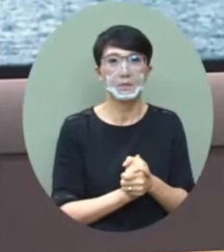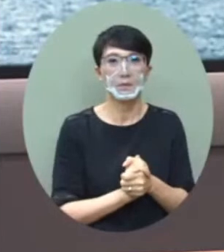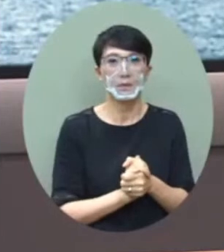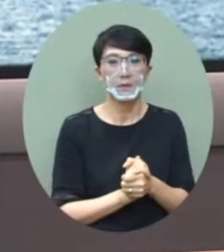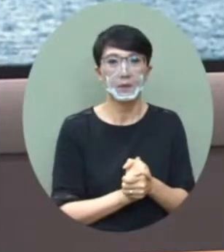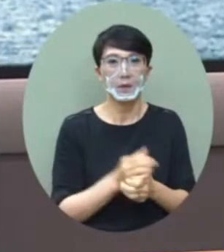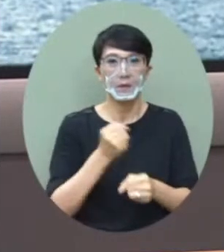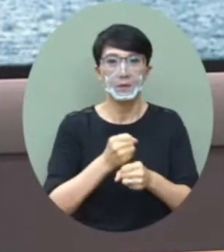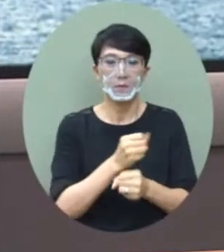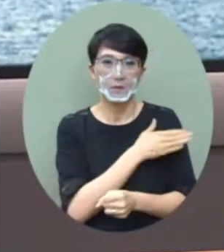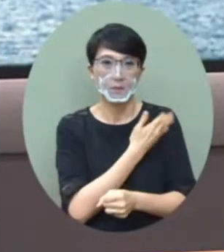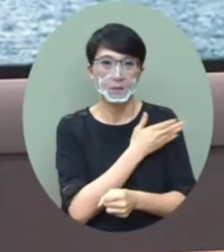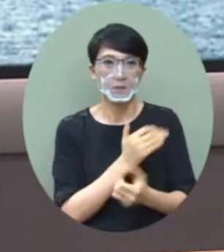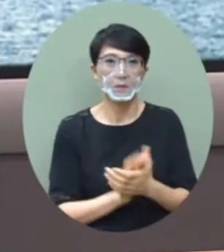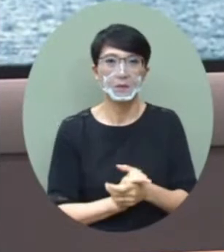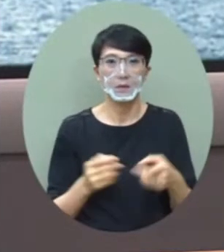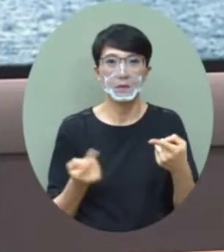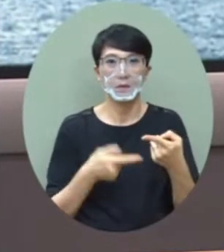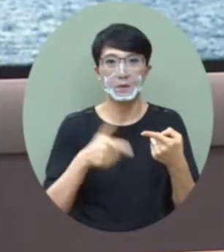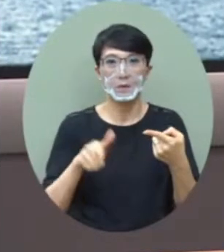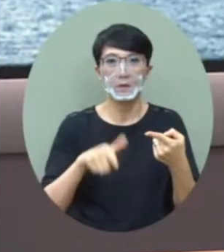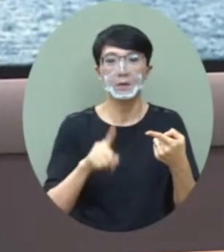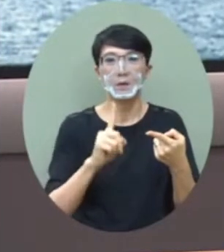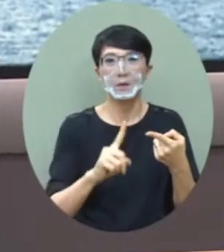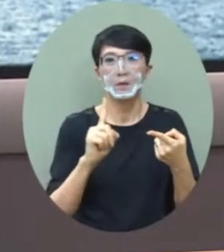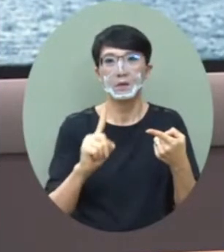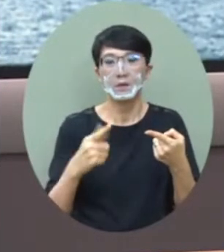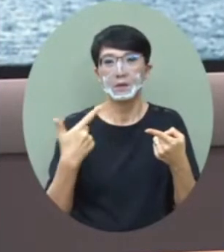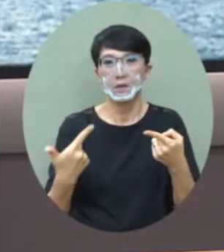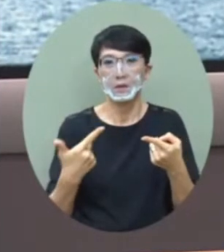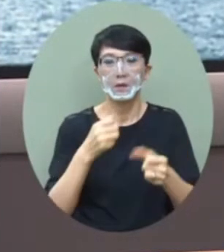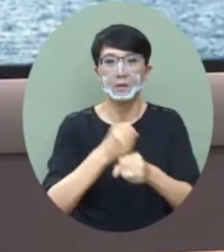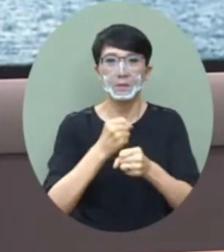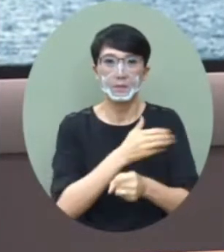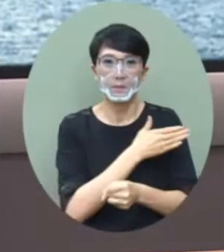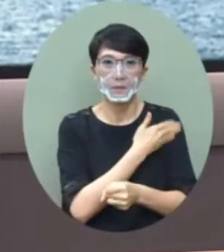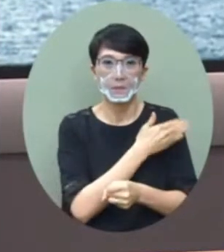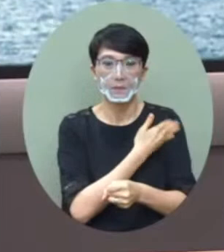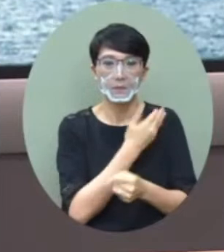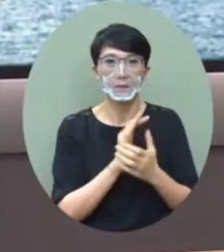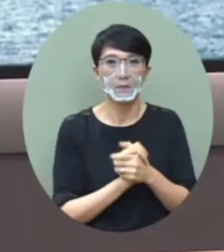wards were classified as close contacts for staff members.